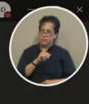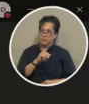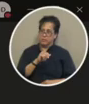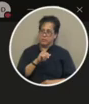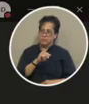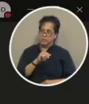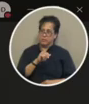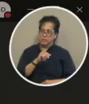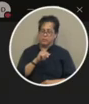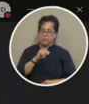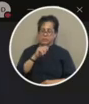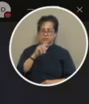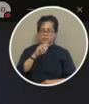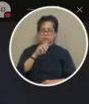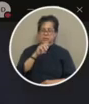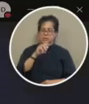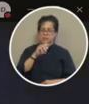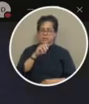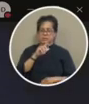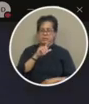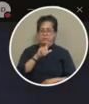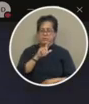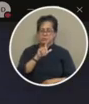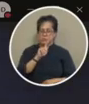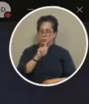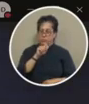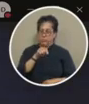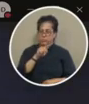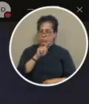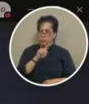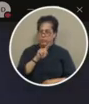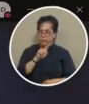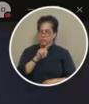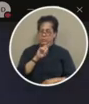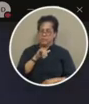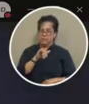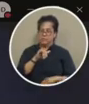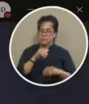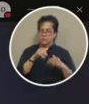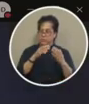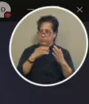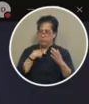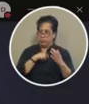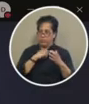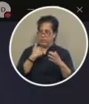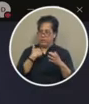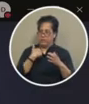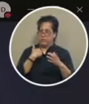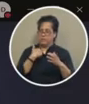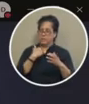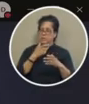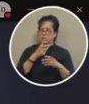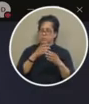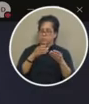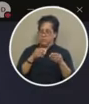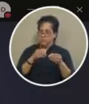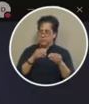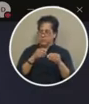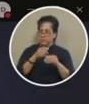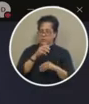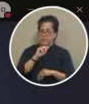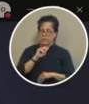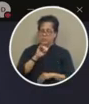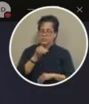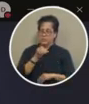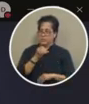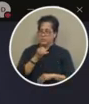Good morning, Maria Pasillas. Item 21.1 is an offer we received on a tract of property from MJ